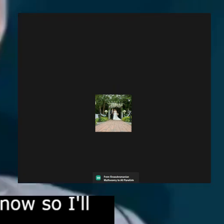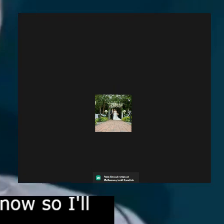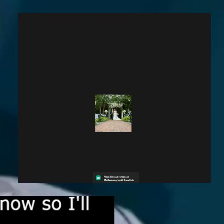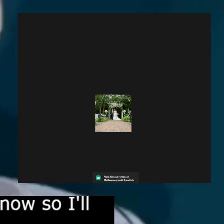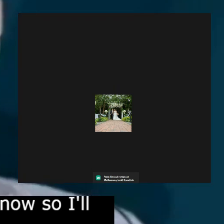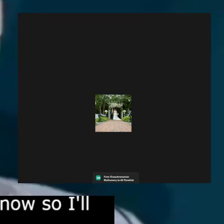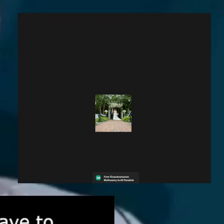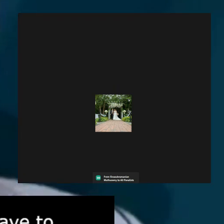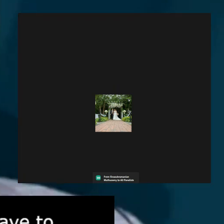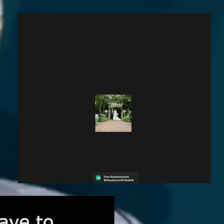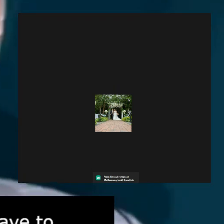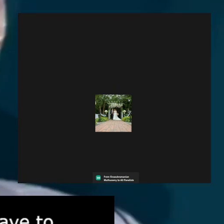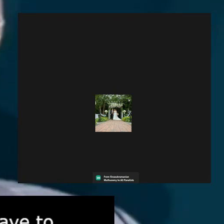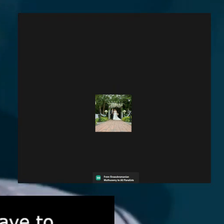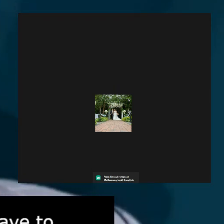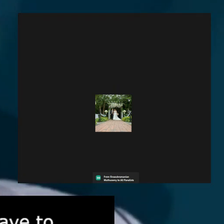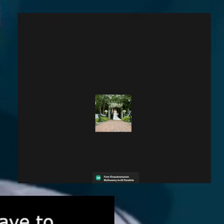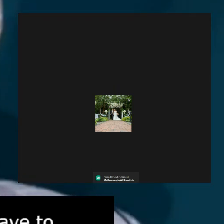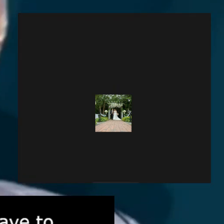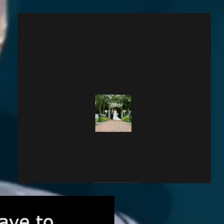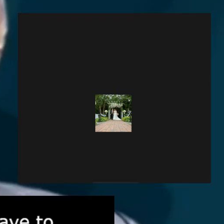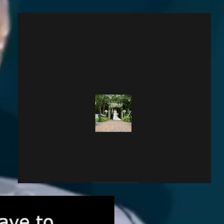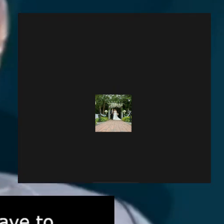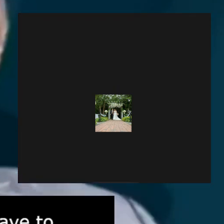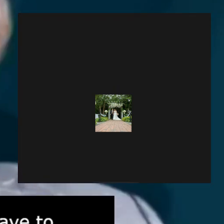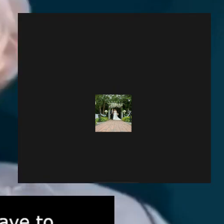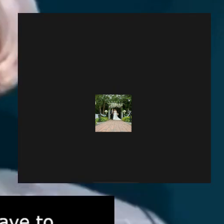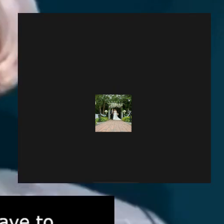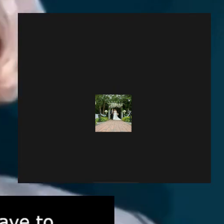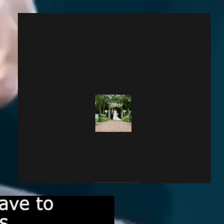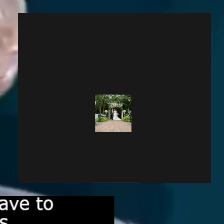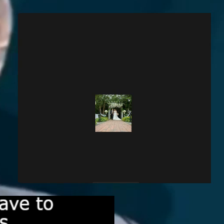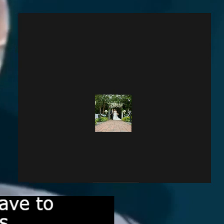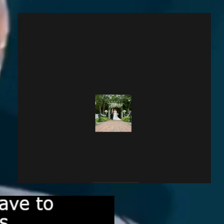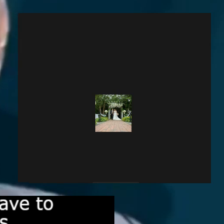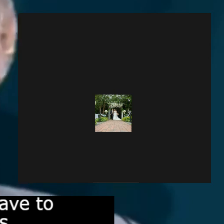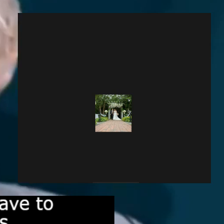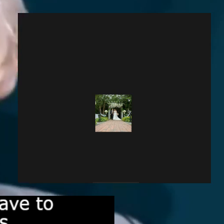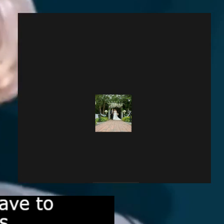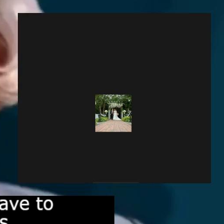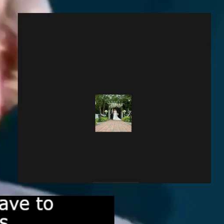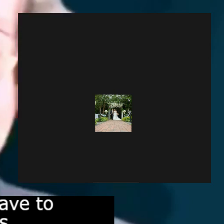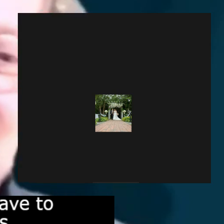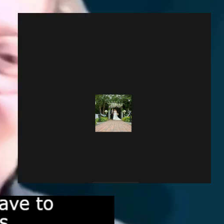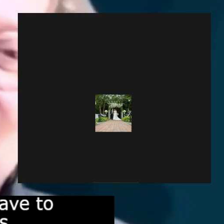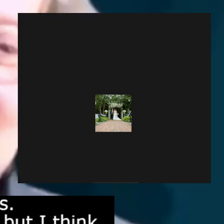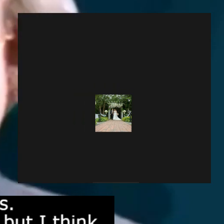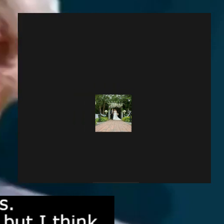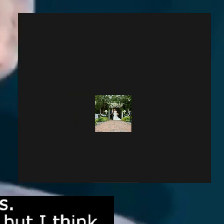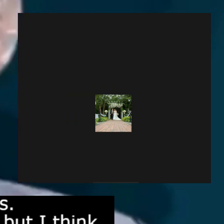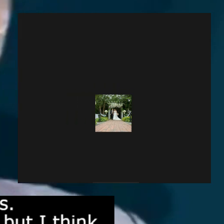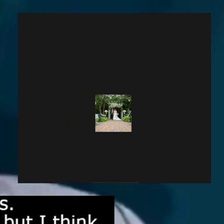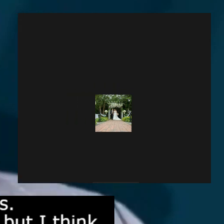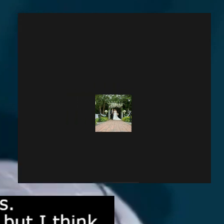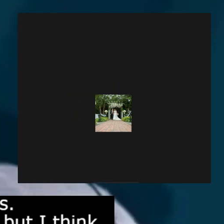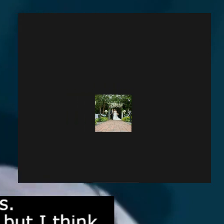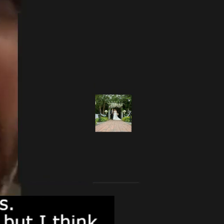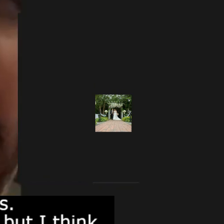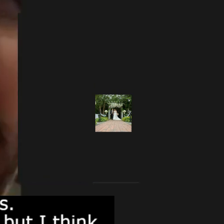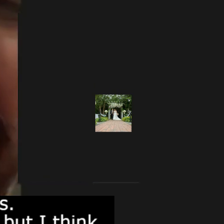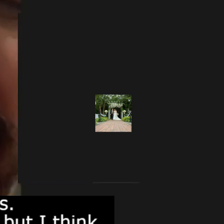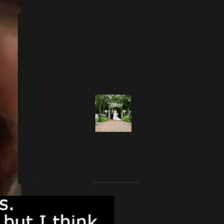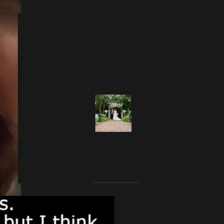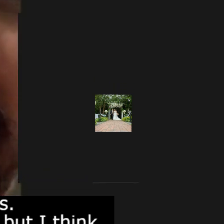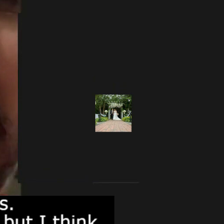That's very kind of you, but I think people have heard enough of me, so please, I leave it with you. Yes, thank you